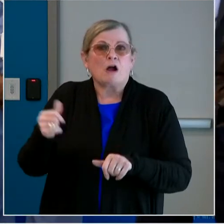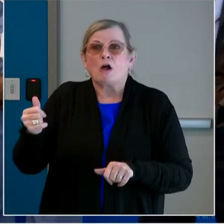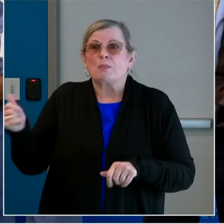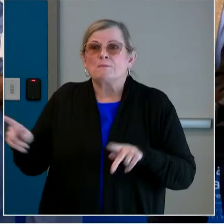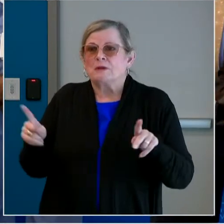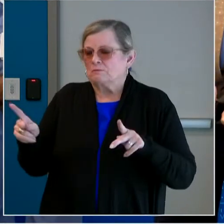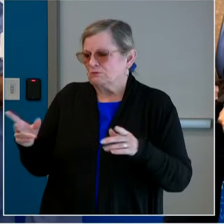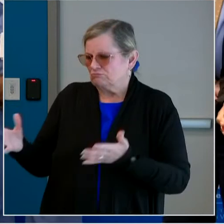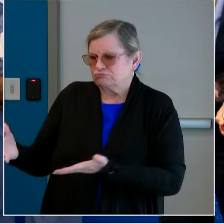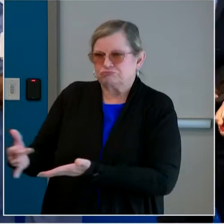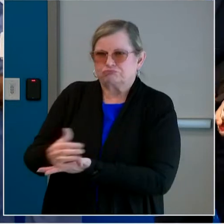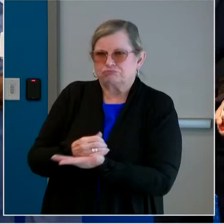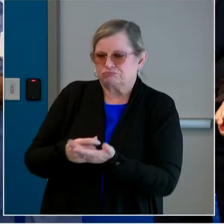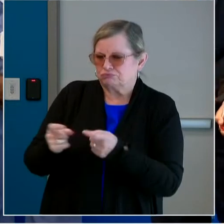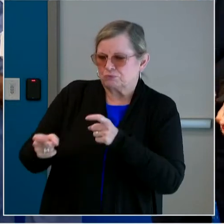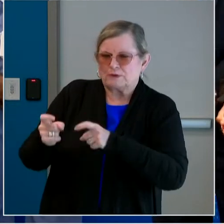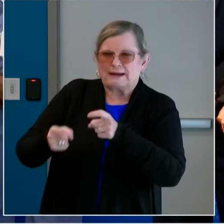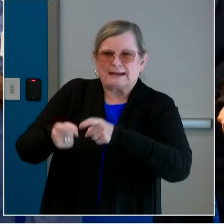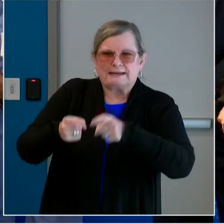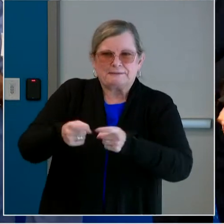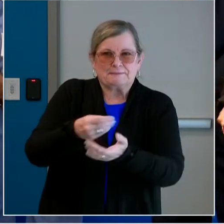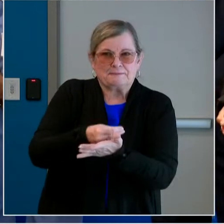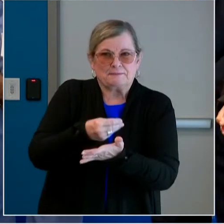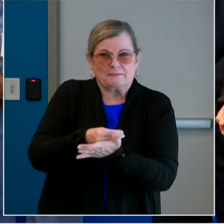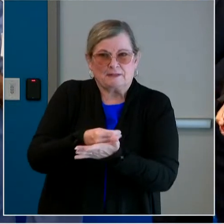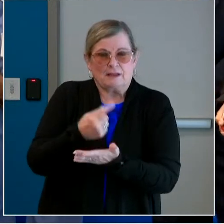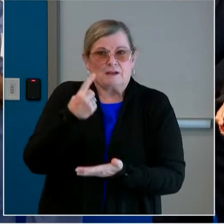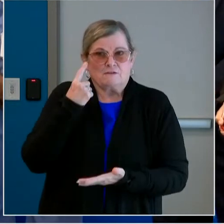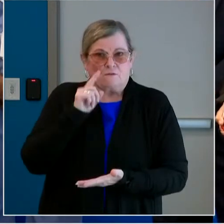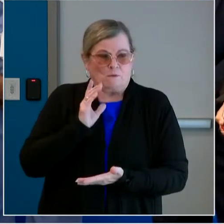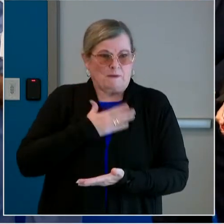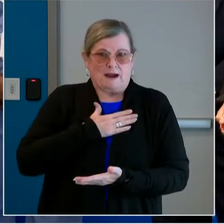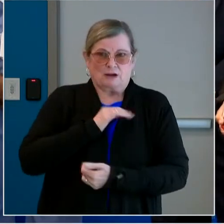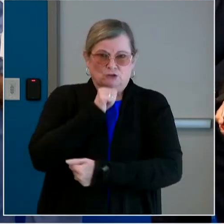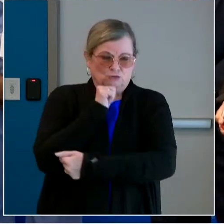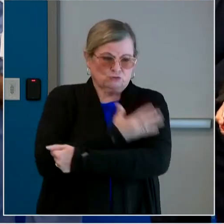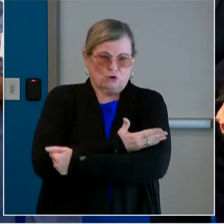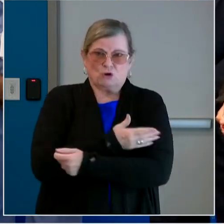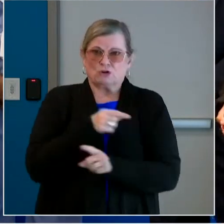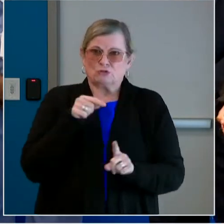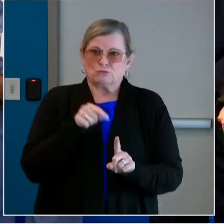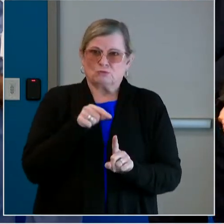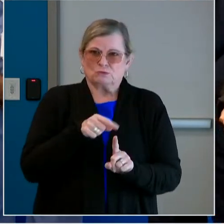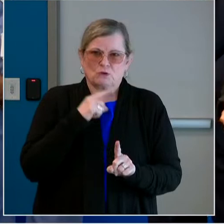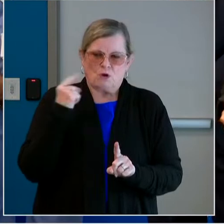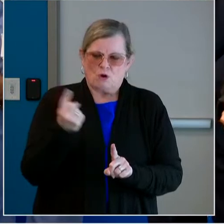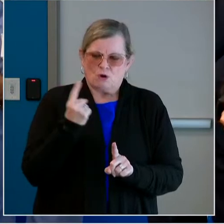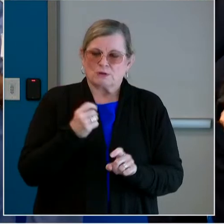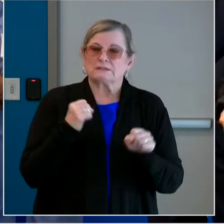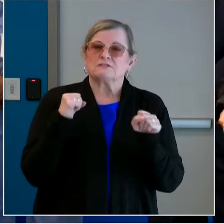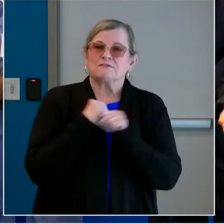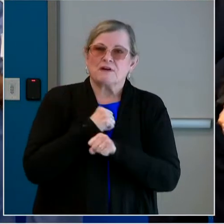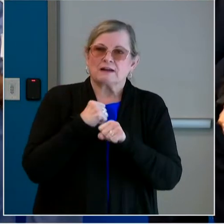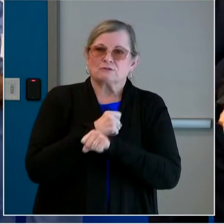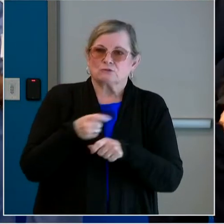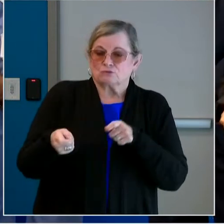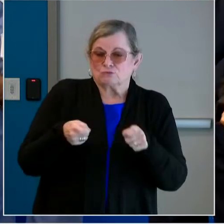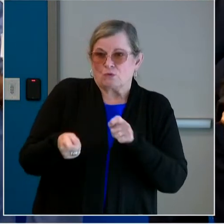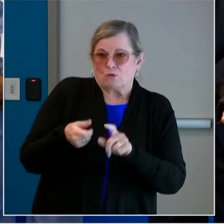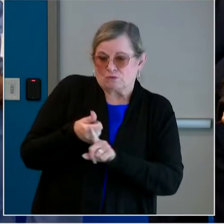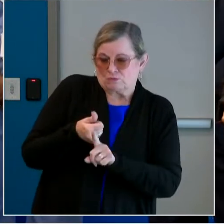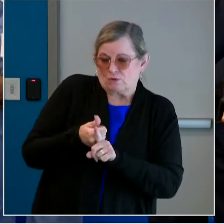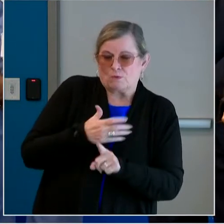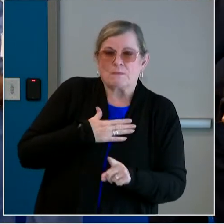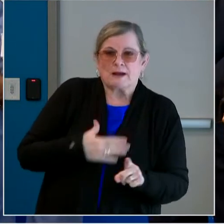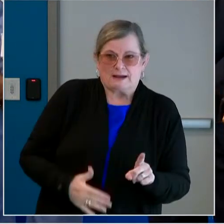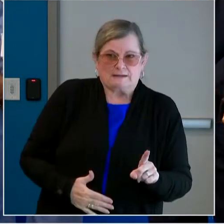my daughters, for whom I will always fight for the right to control their own bodies. I am here for this fight, along with